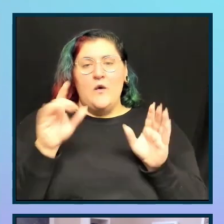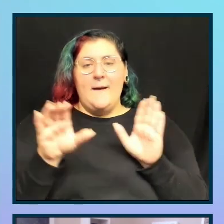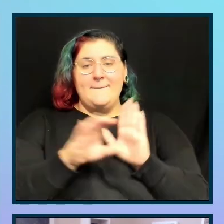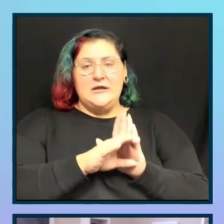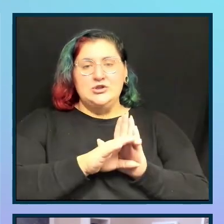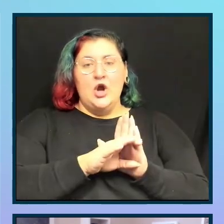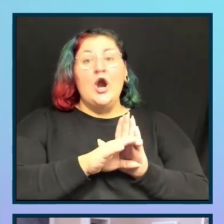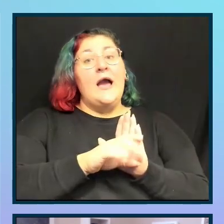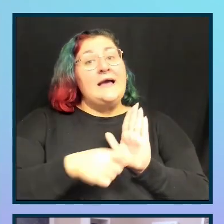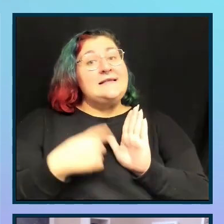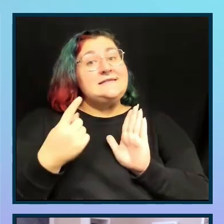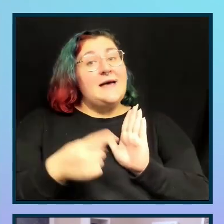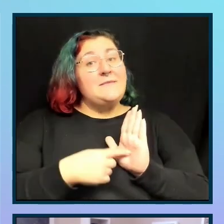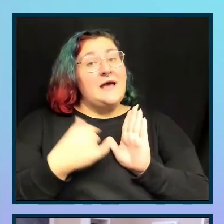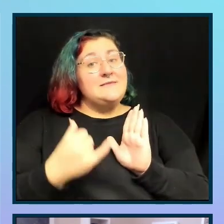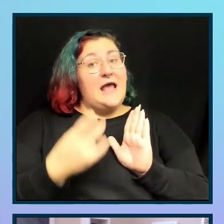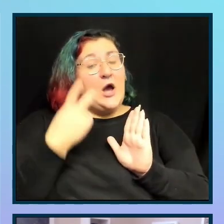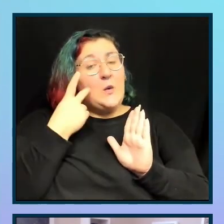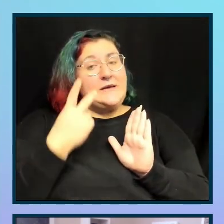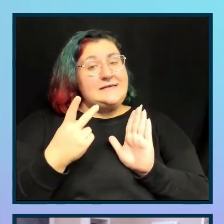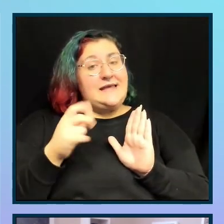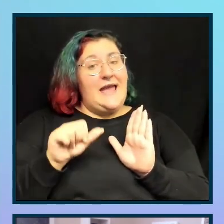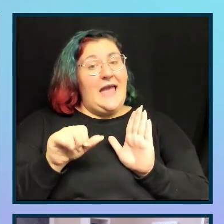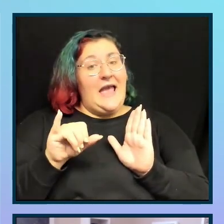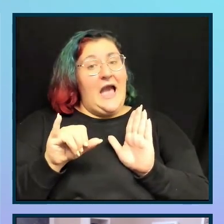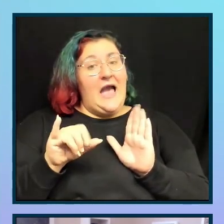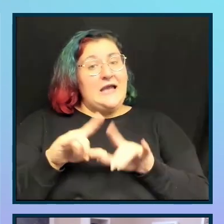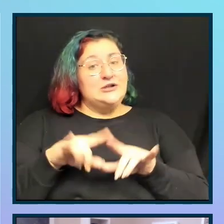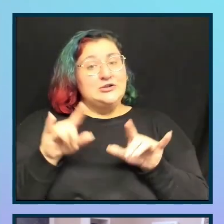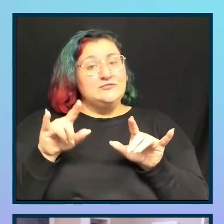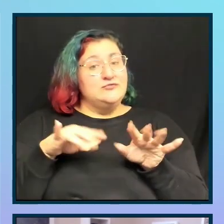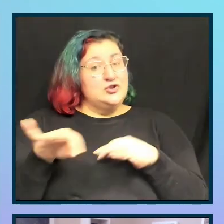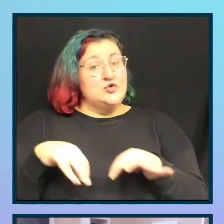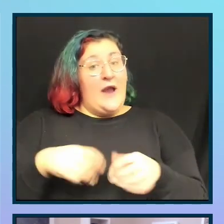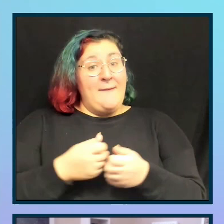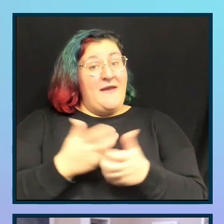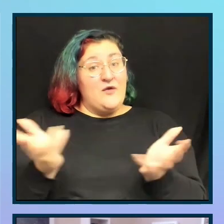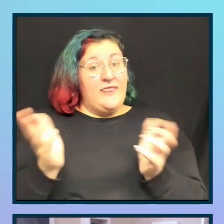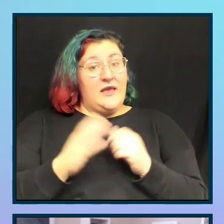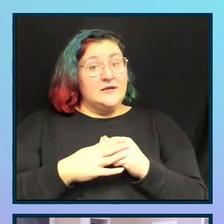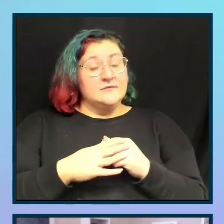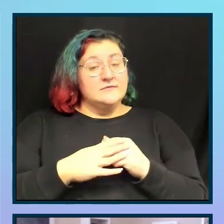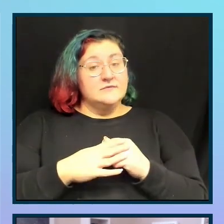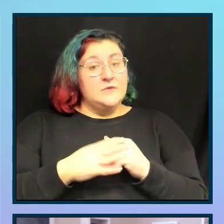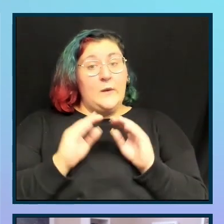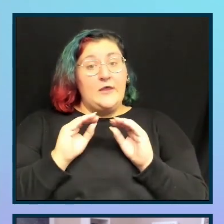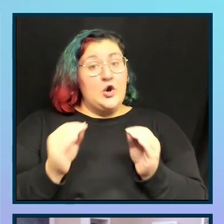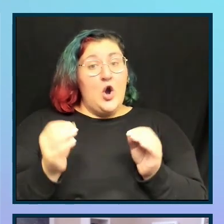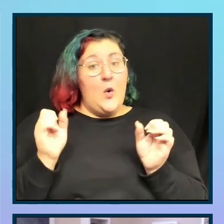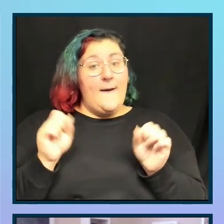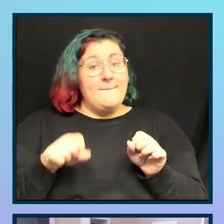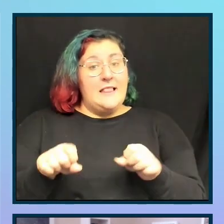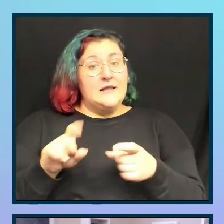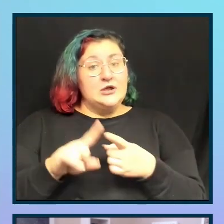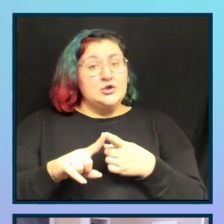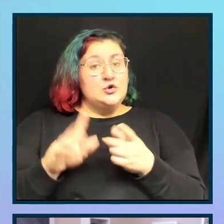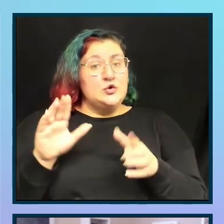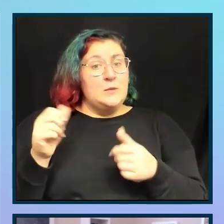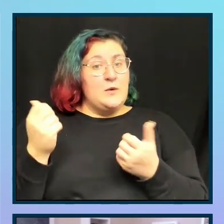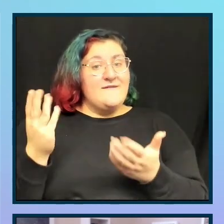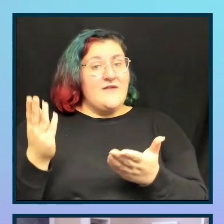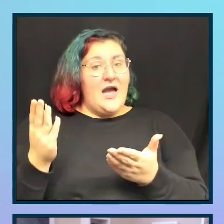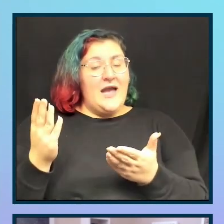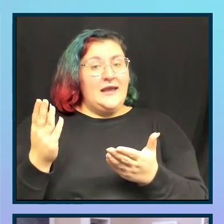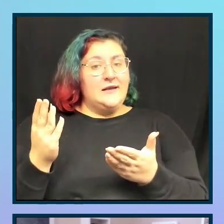the AI manually describe everything, and there is absolutely no ability to provide